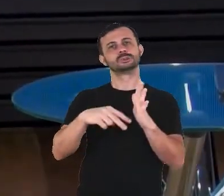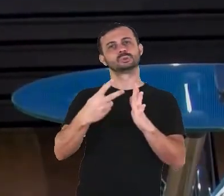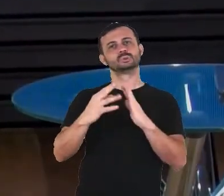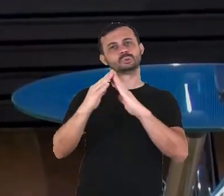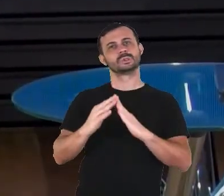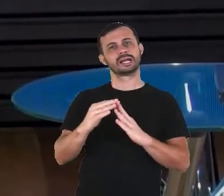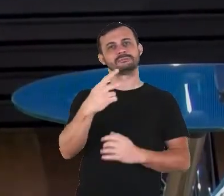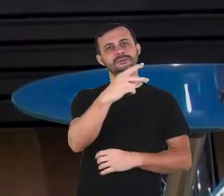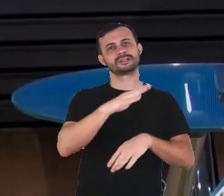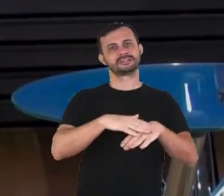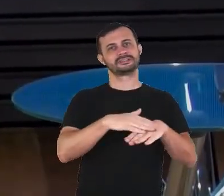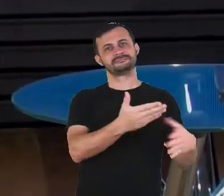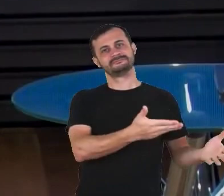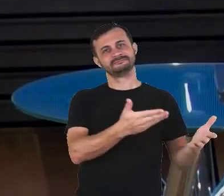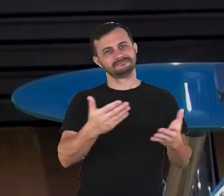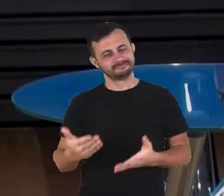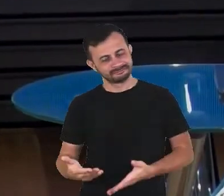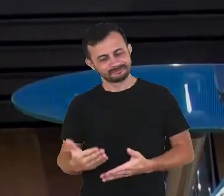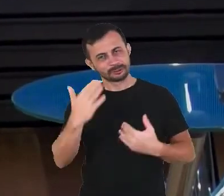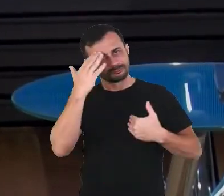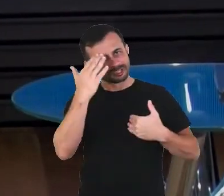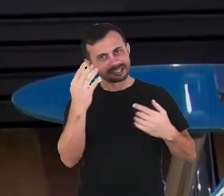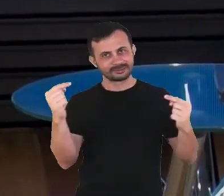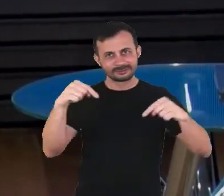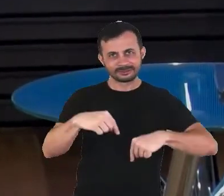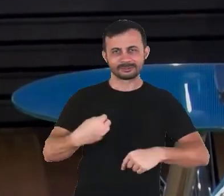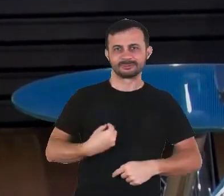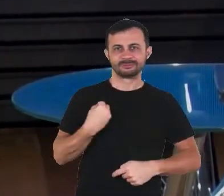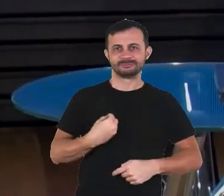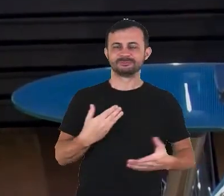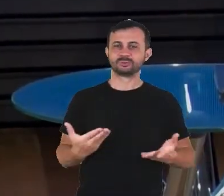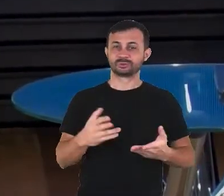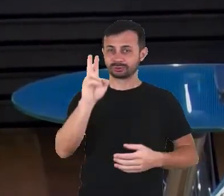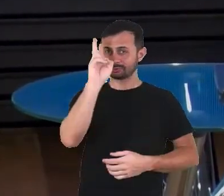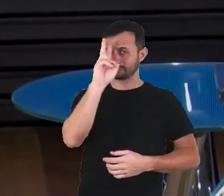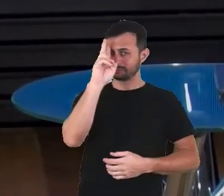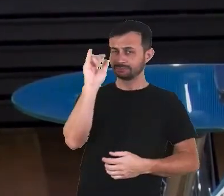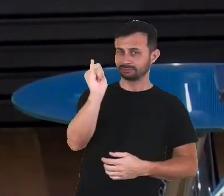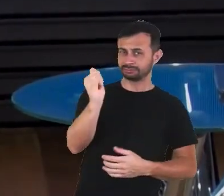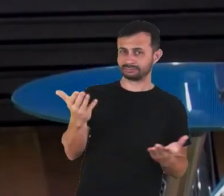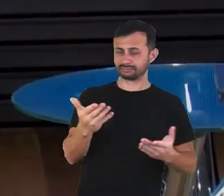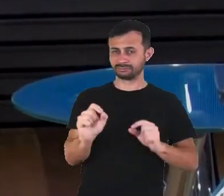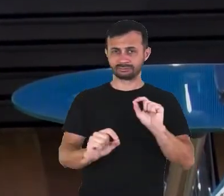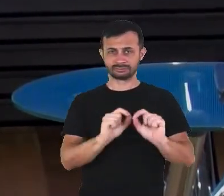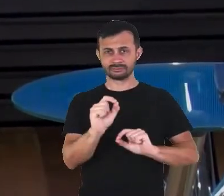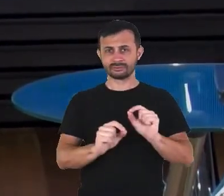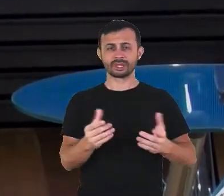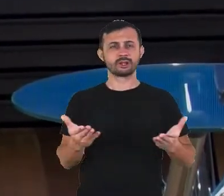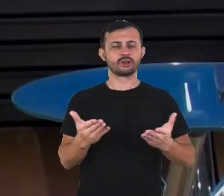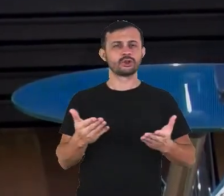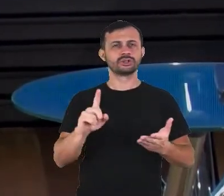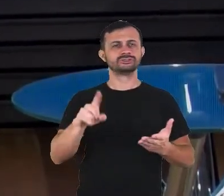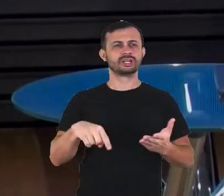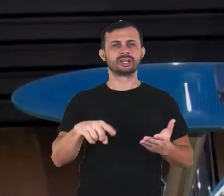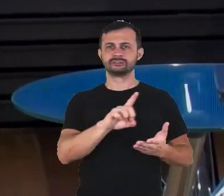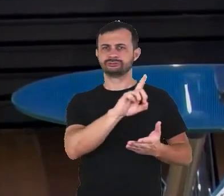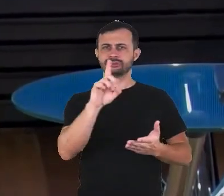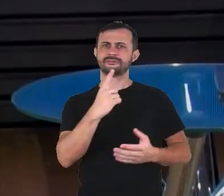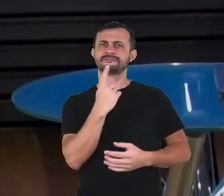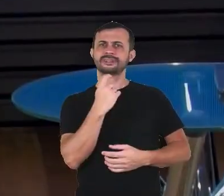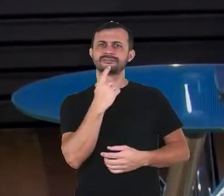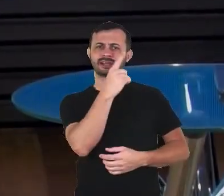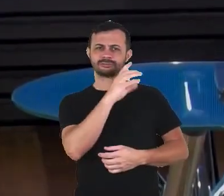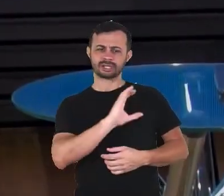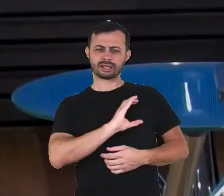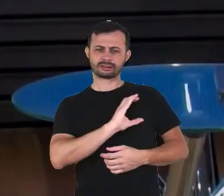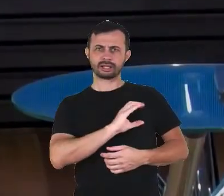be here with us today, remembering that today is a national holiday in Canada, so it's a great effort for him to be here